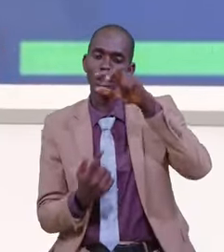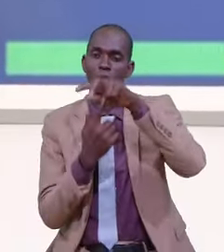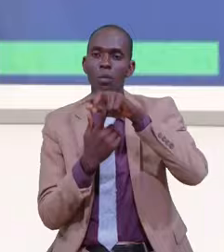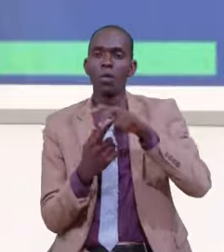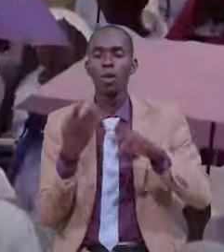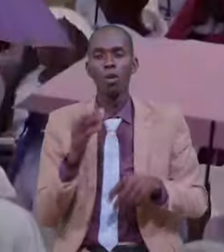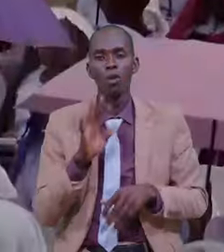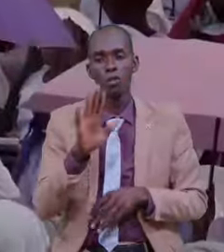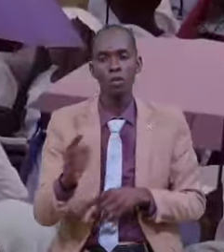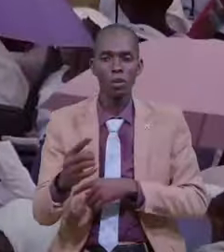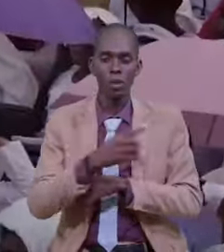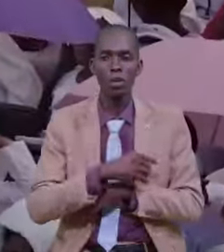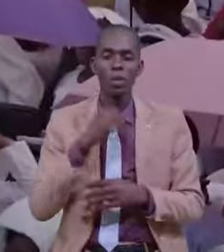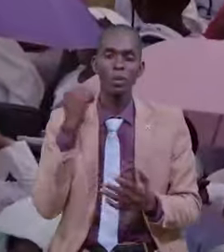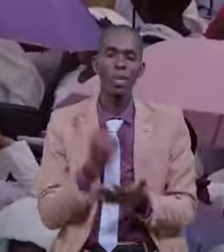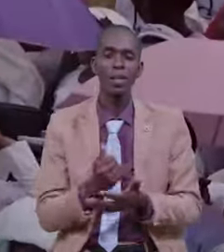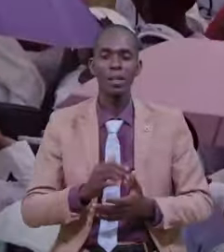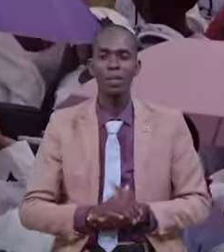your day?